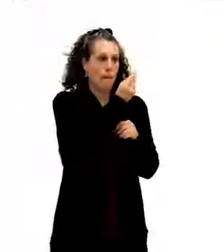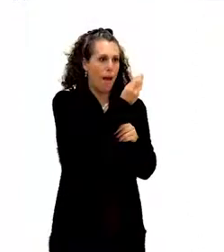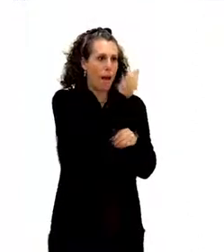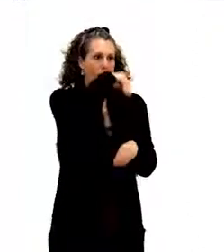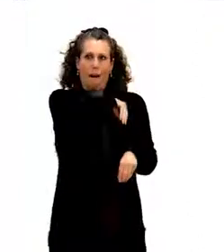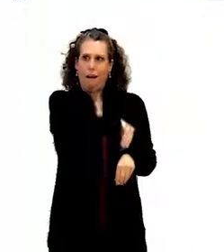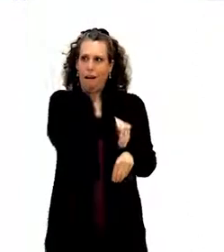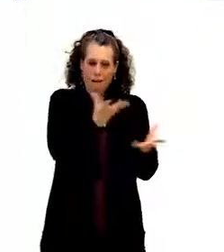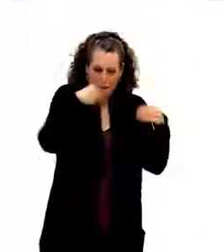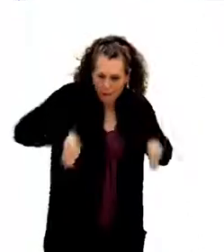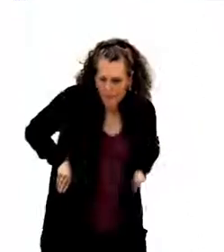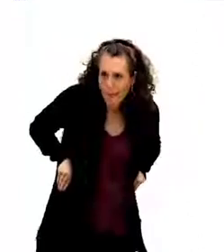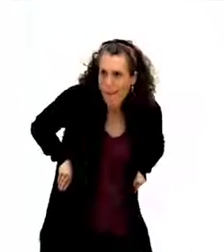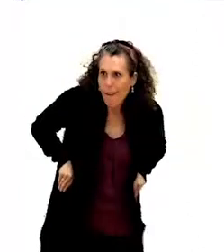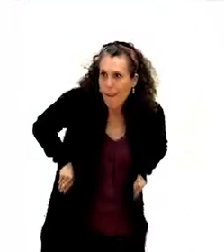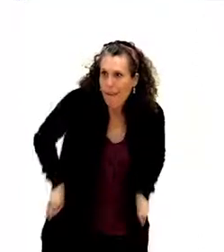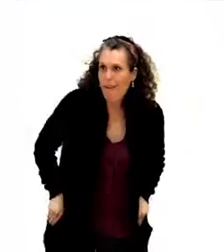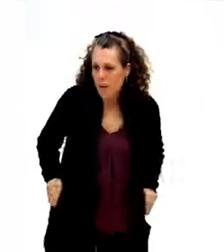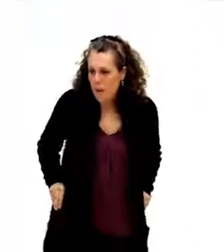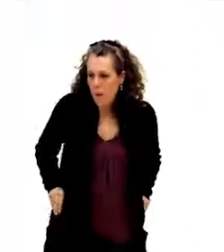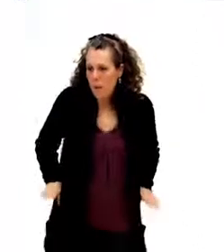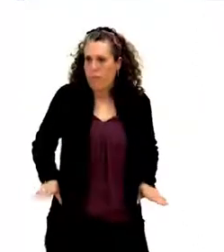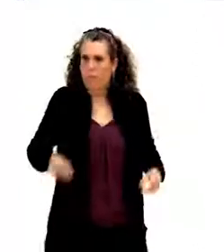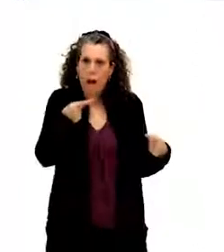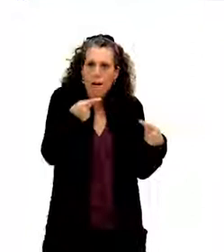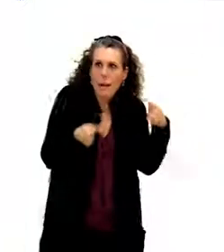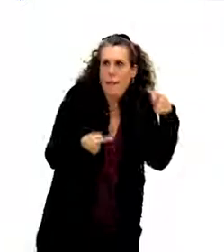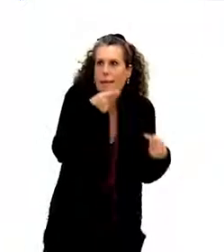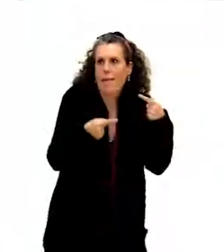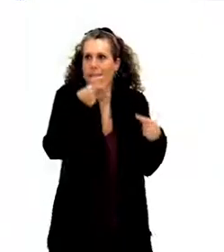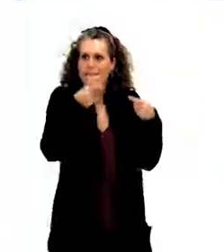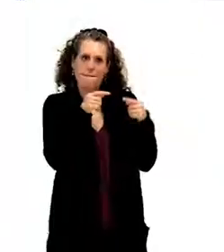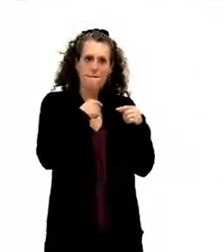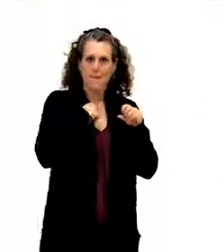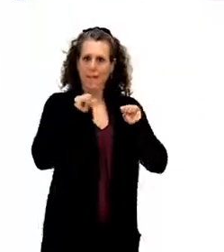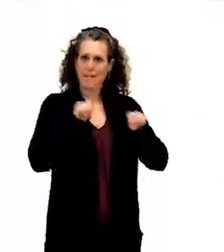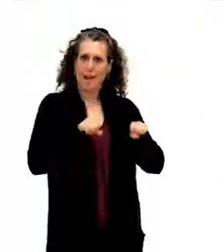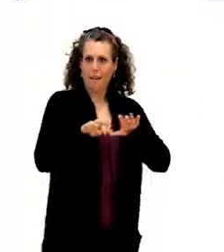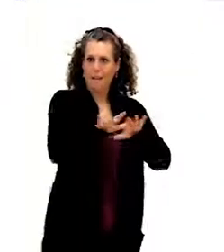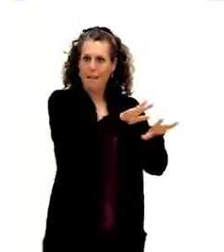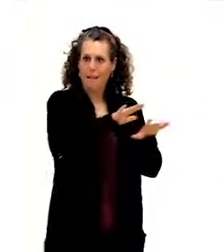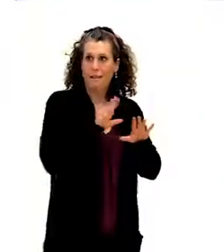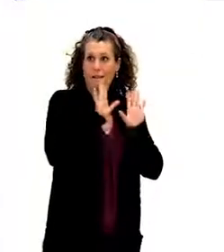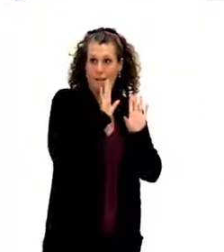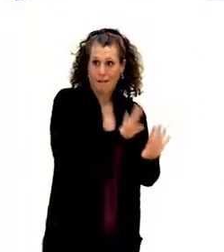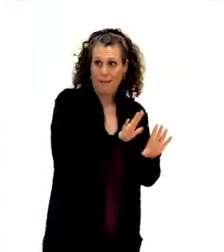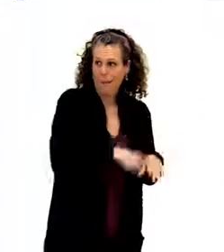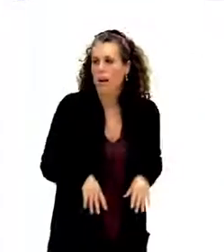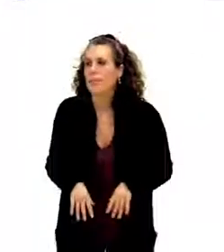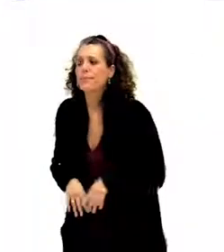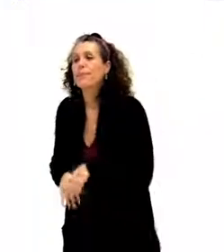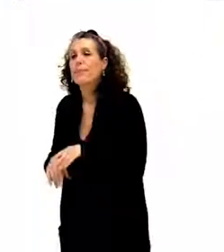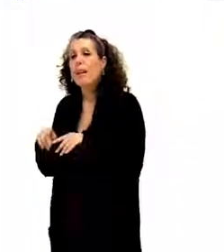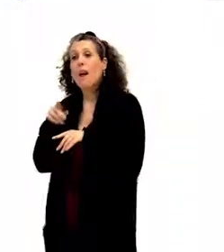means contestability from competitive forces. Au contraire, as services